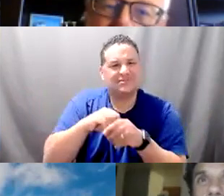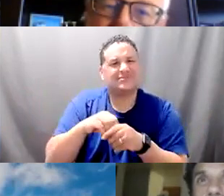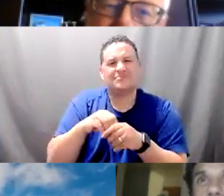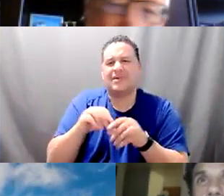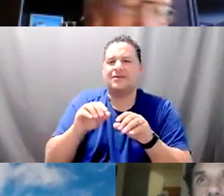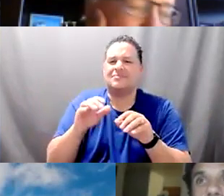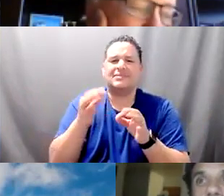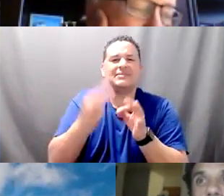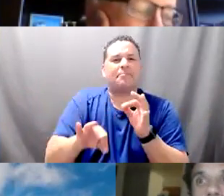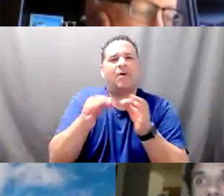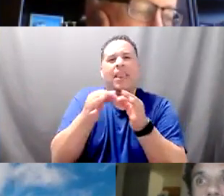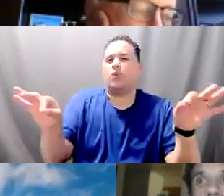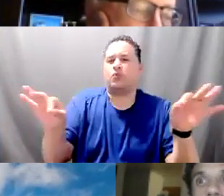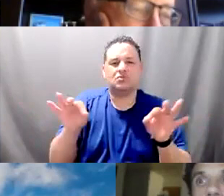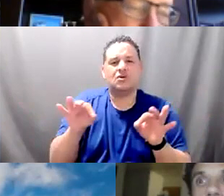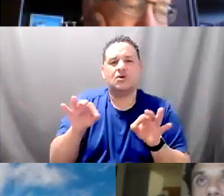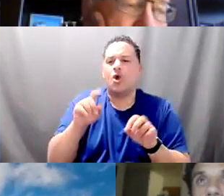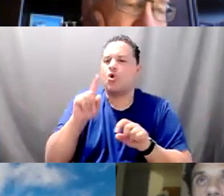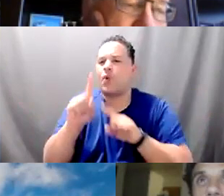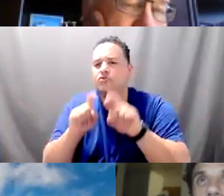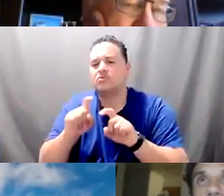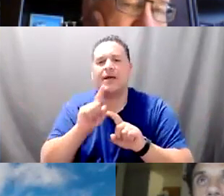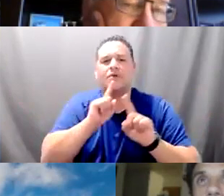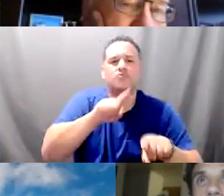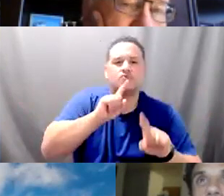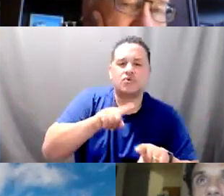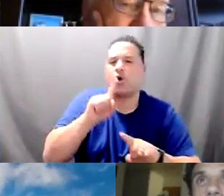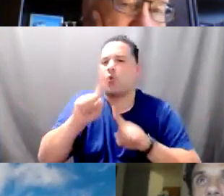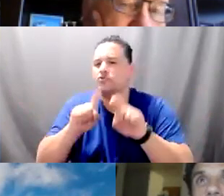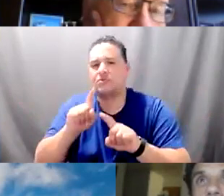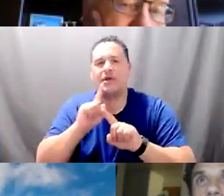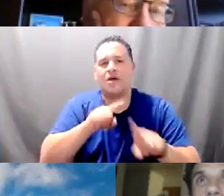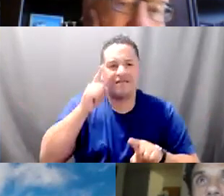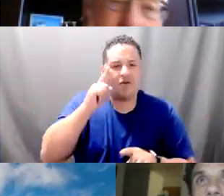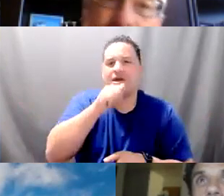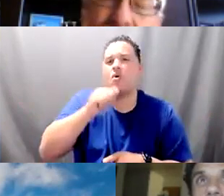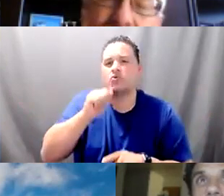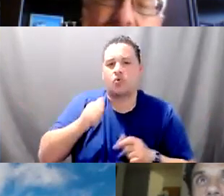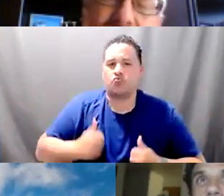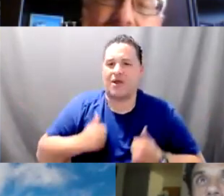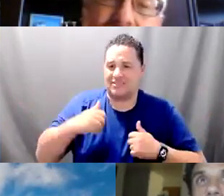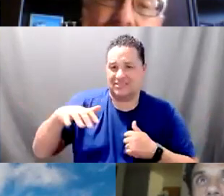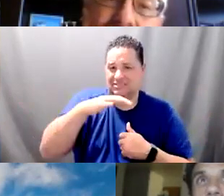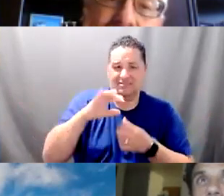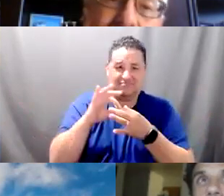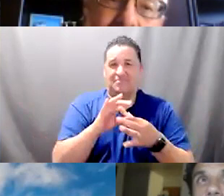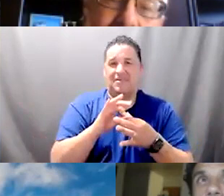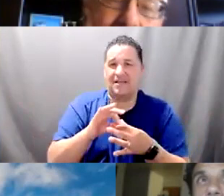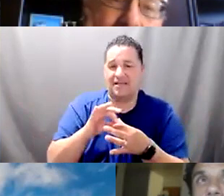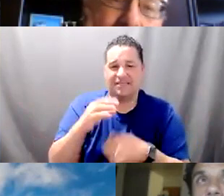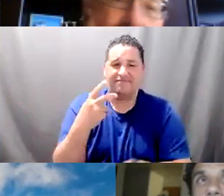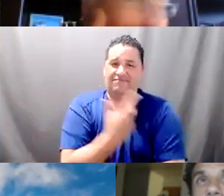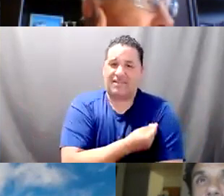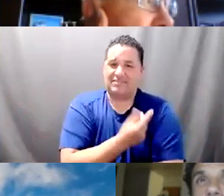questions and answers for Arizona residents about the vaccine. That is being